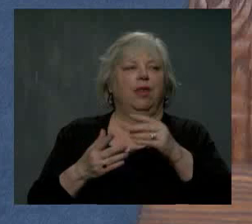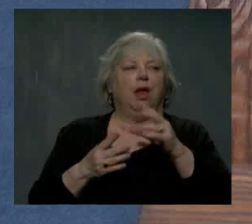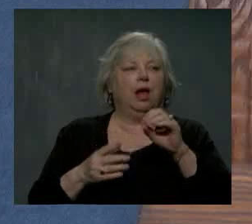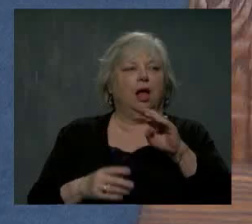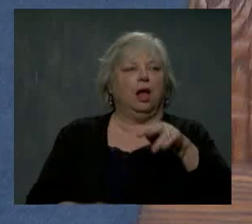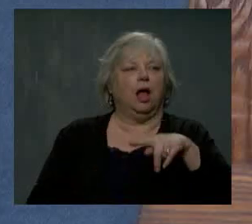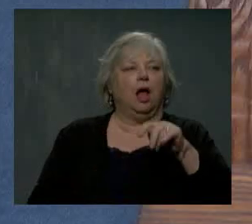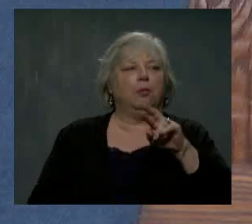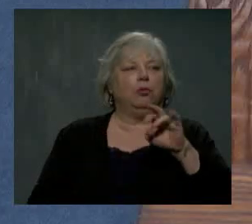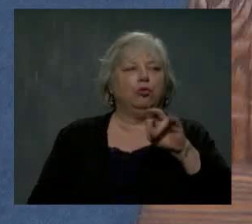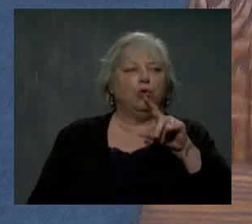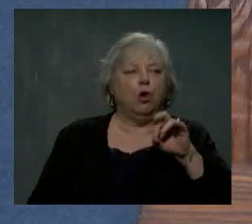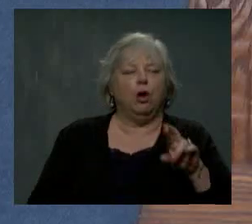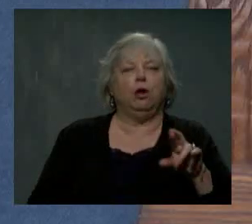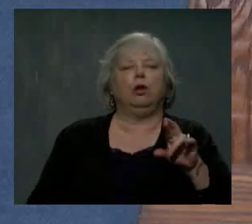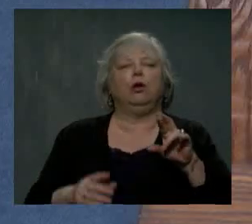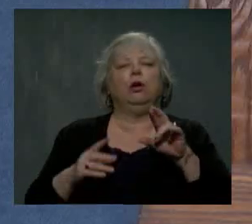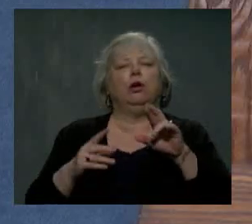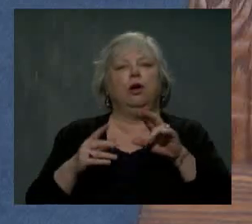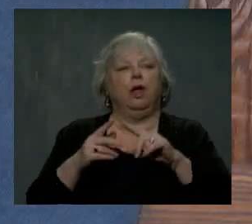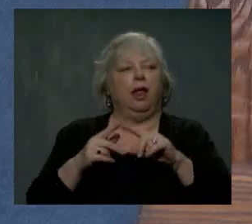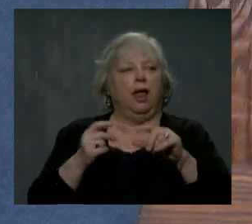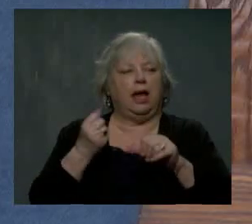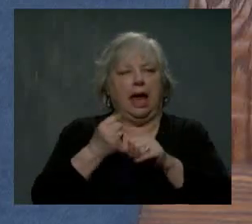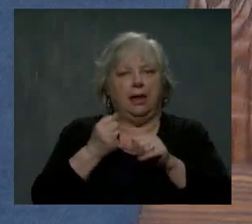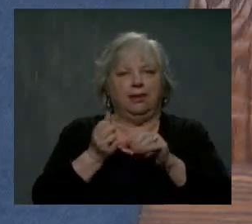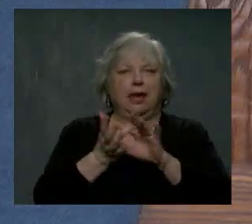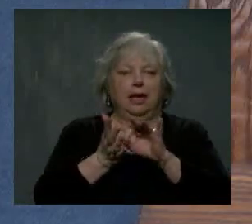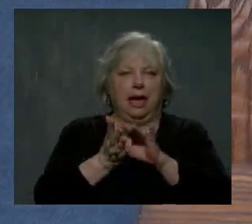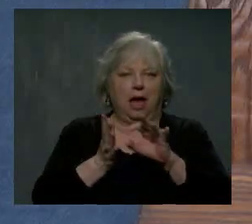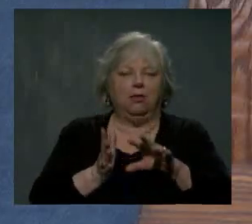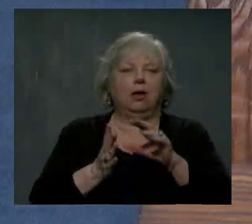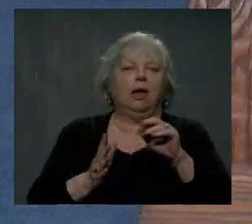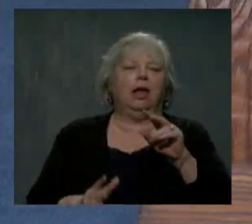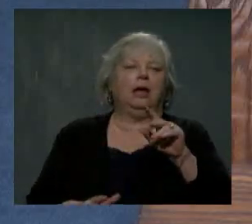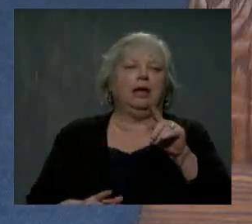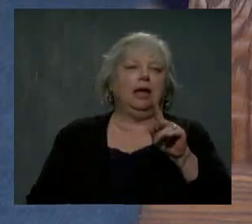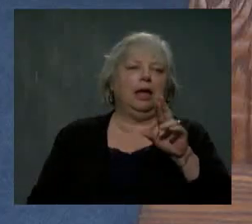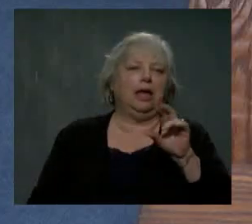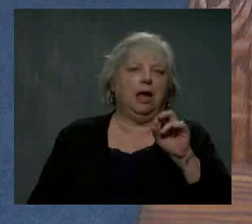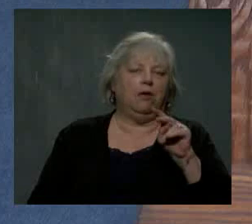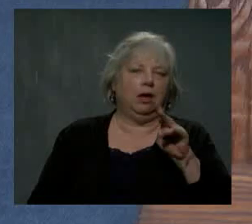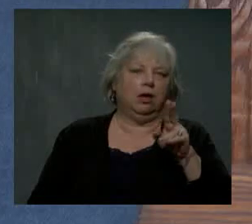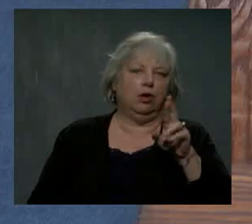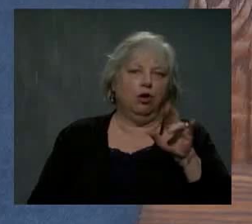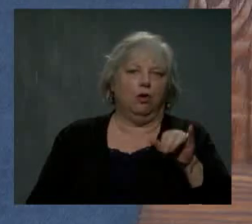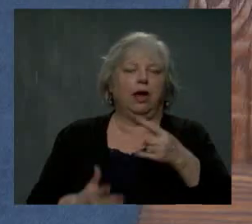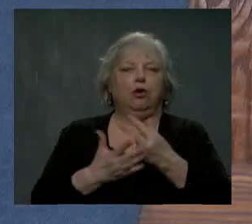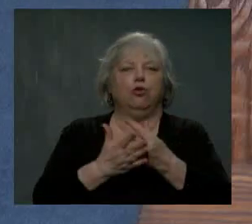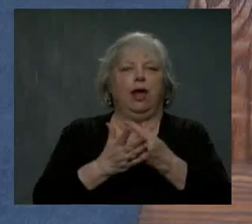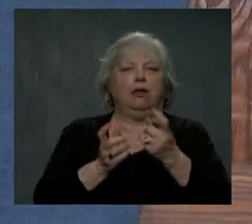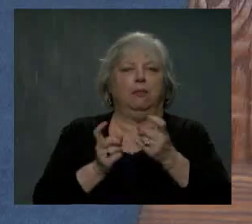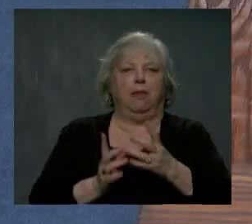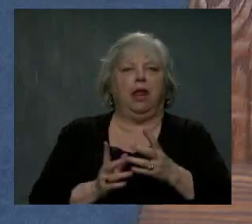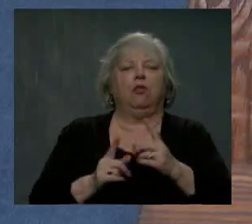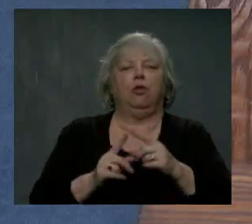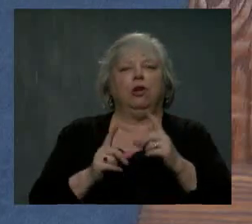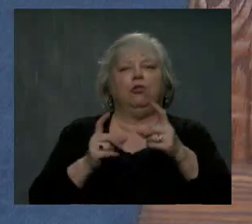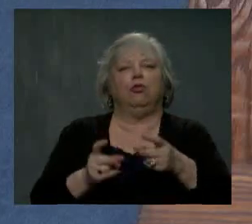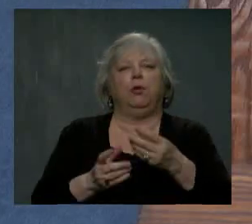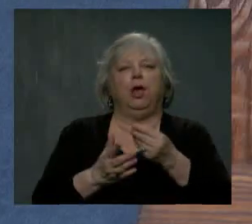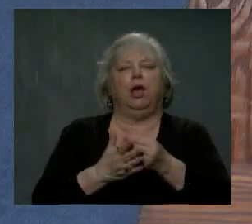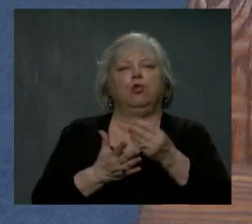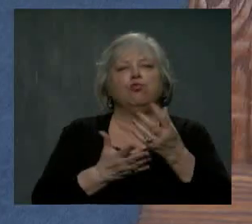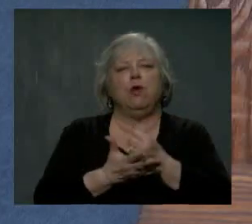manager, Montoya Magruder, asset accountant, and Karen Curry, the grants manager, for contributing revenue